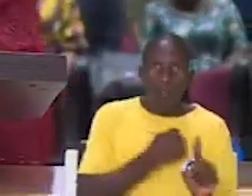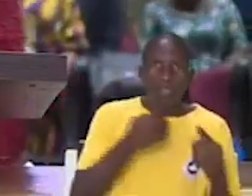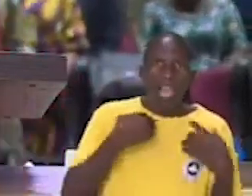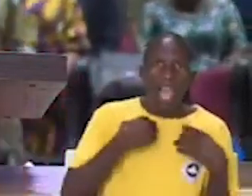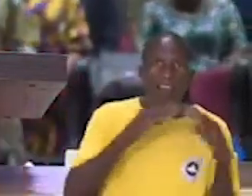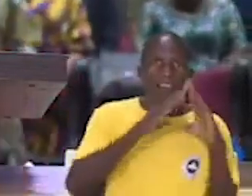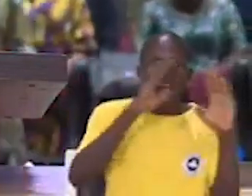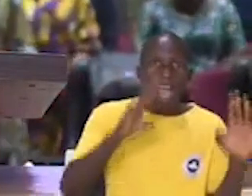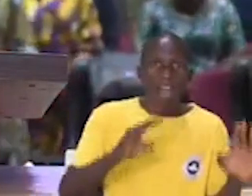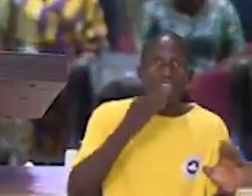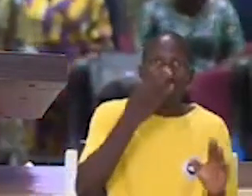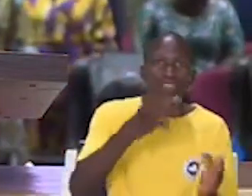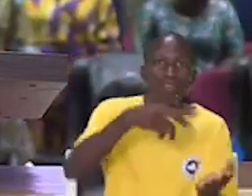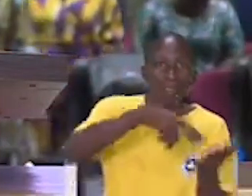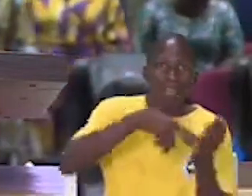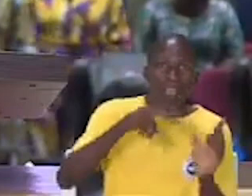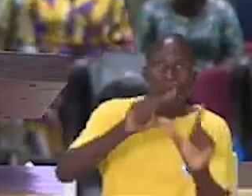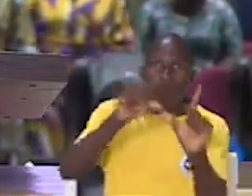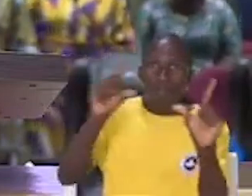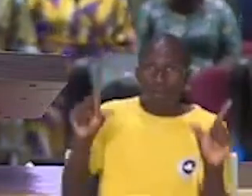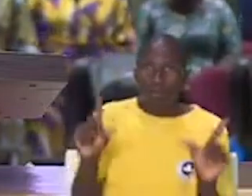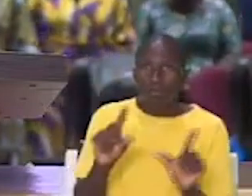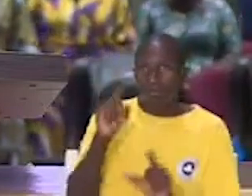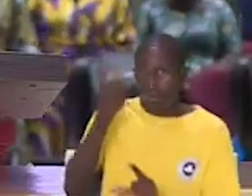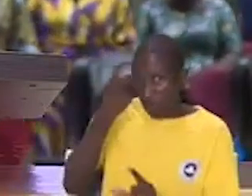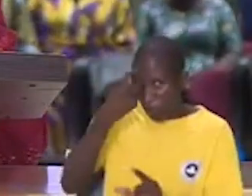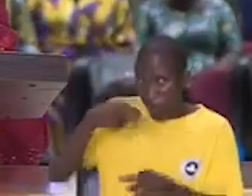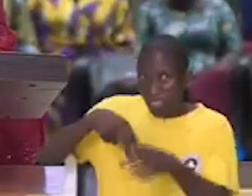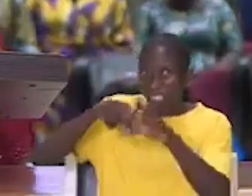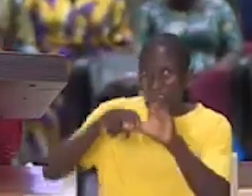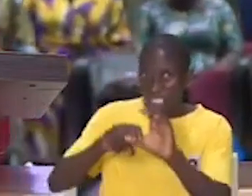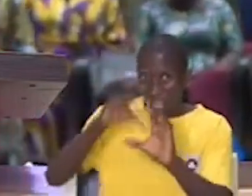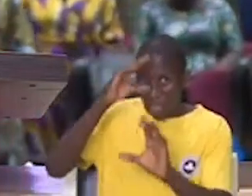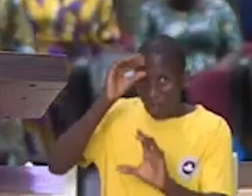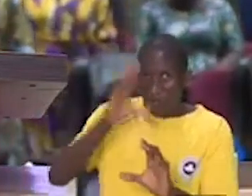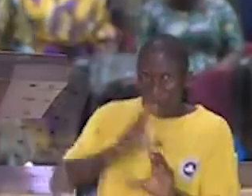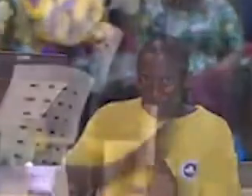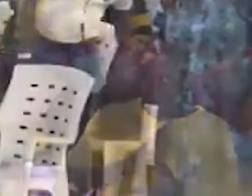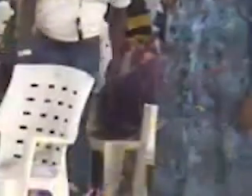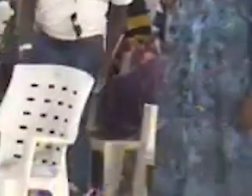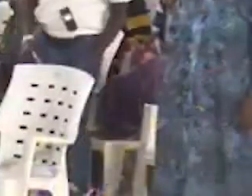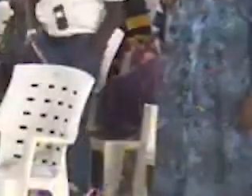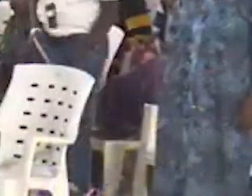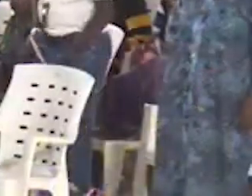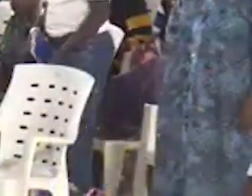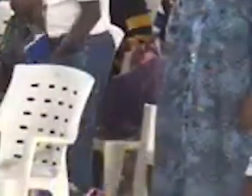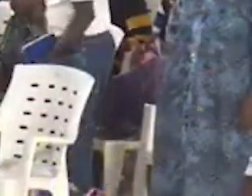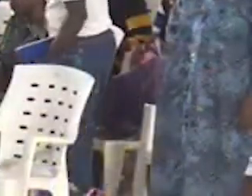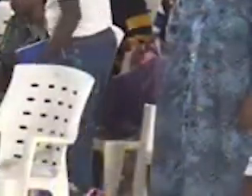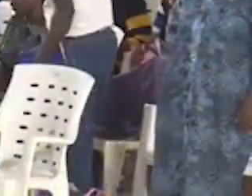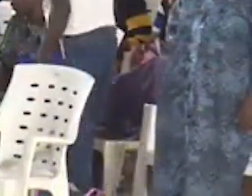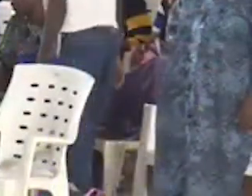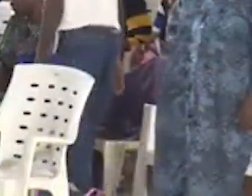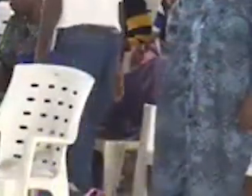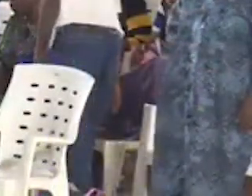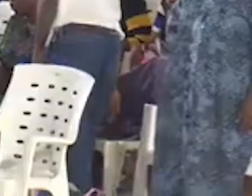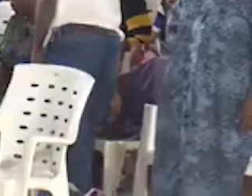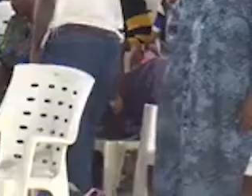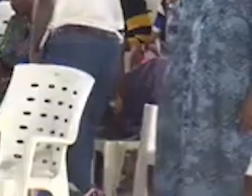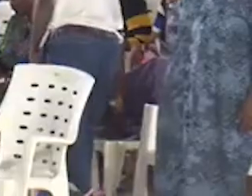Rep, the local government chairman. And then we have our traditional